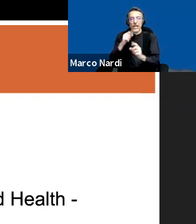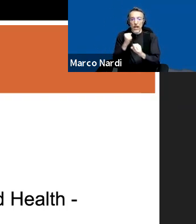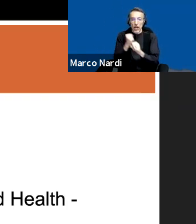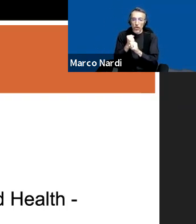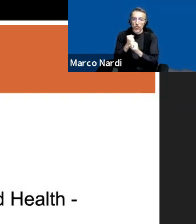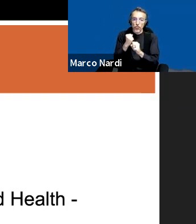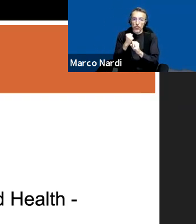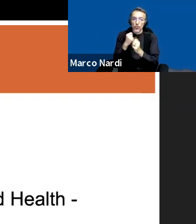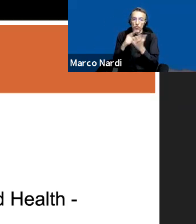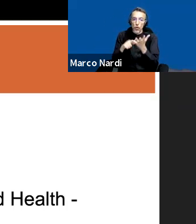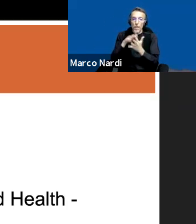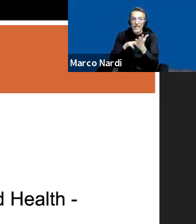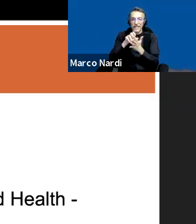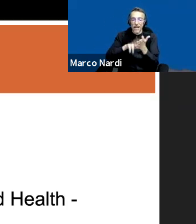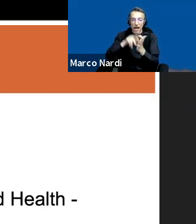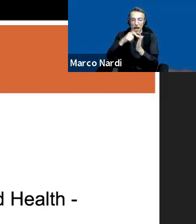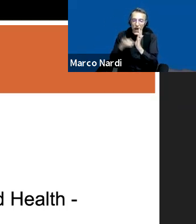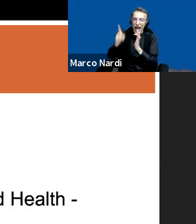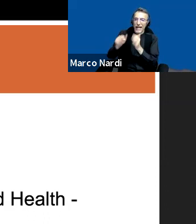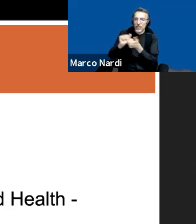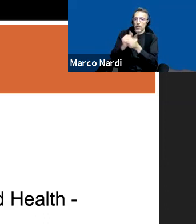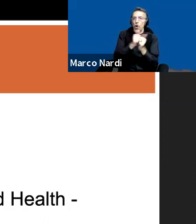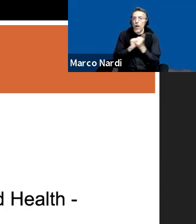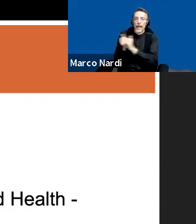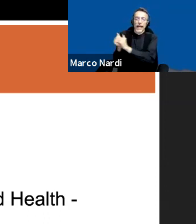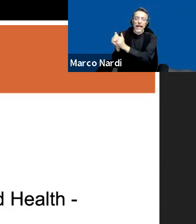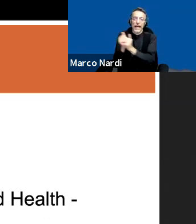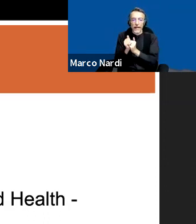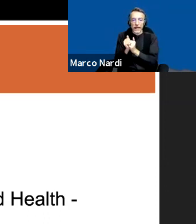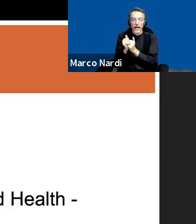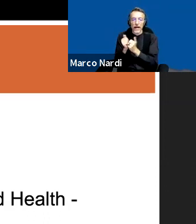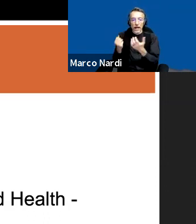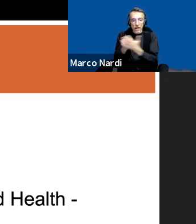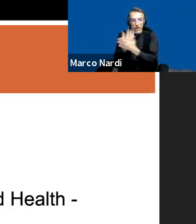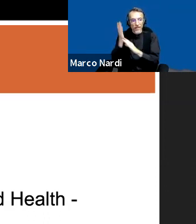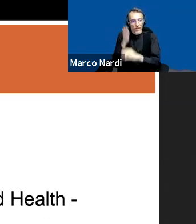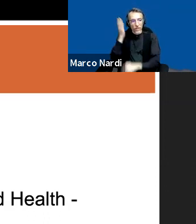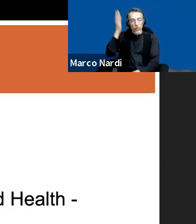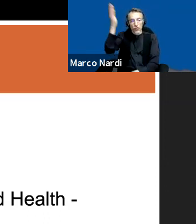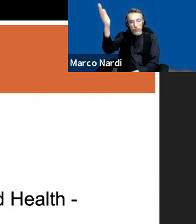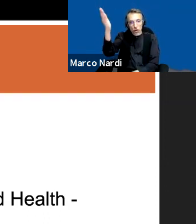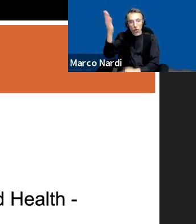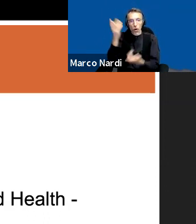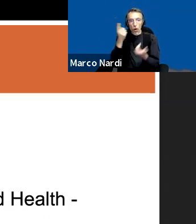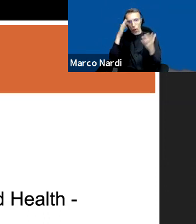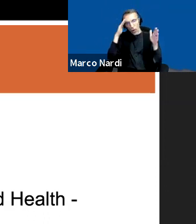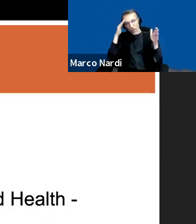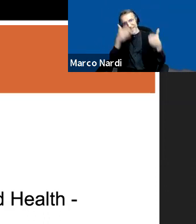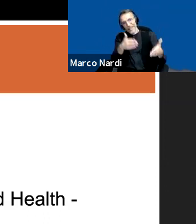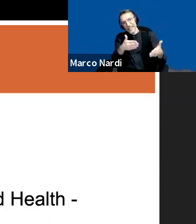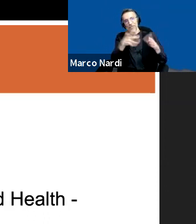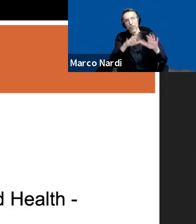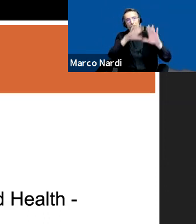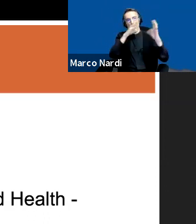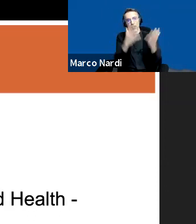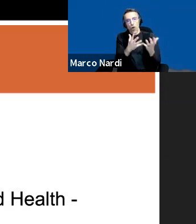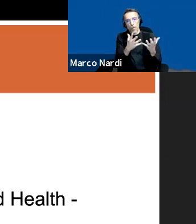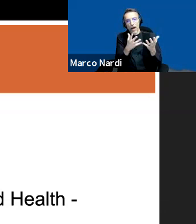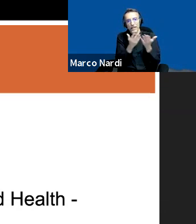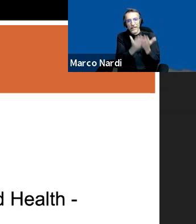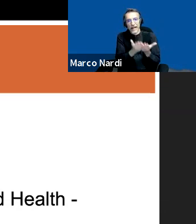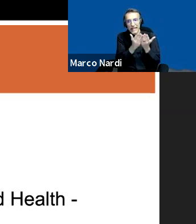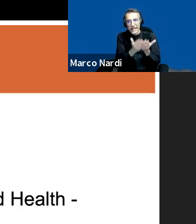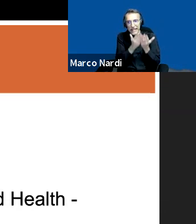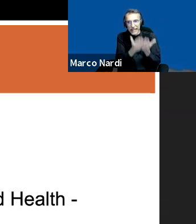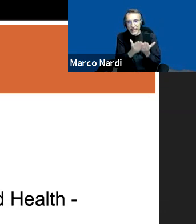there. So a range of ongoing and very much future-orientated projects from global studies, many of which we